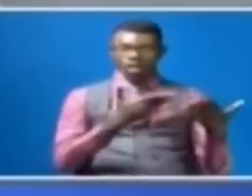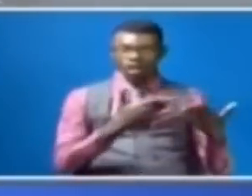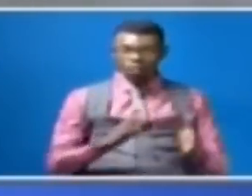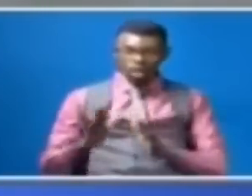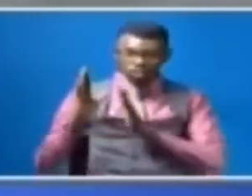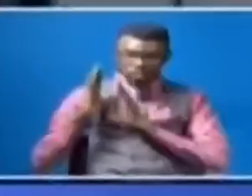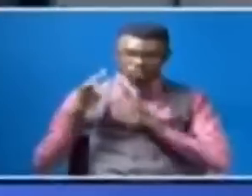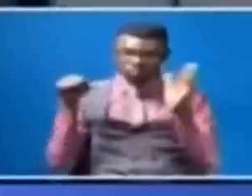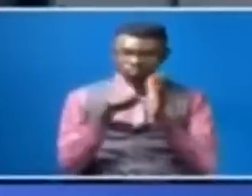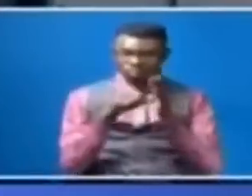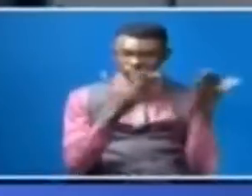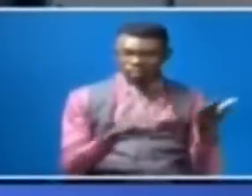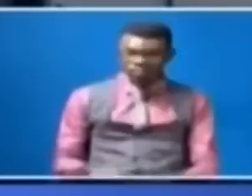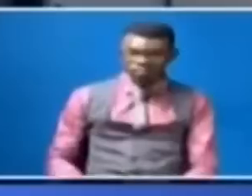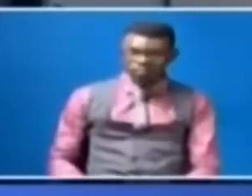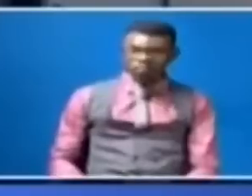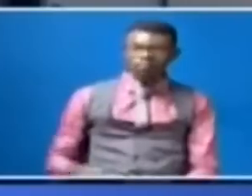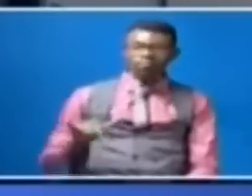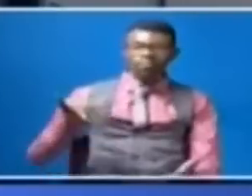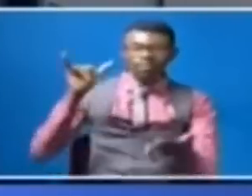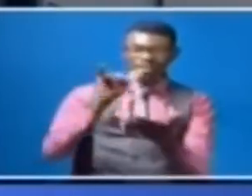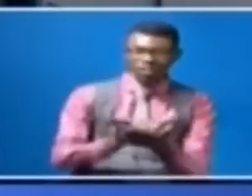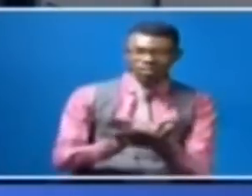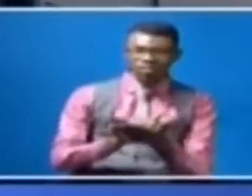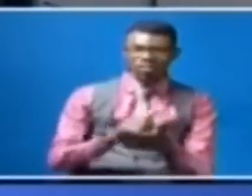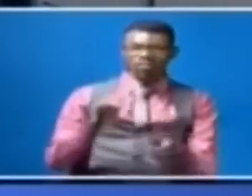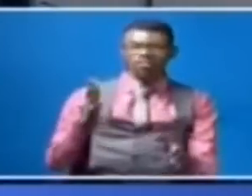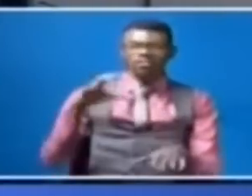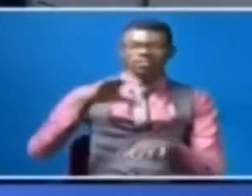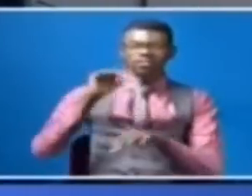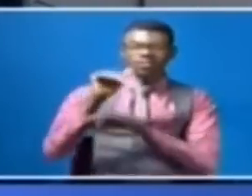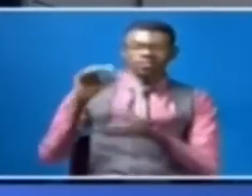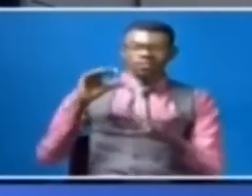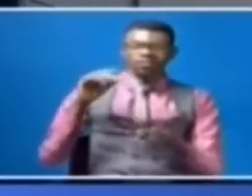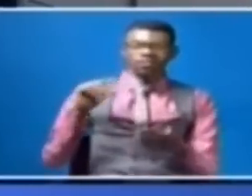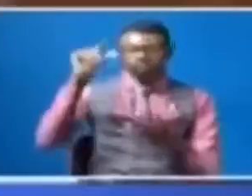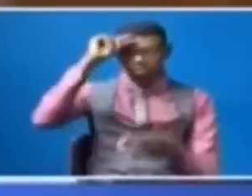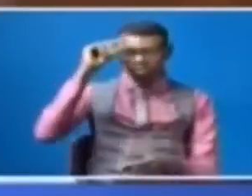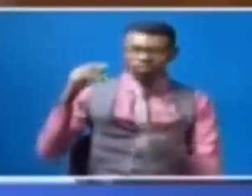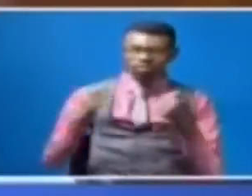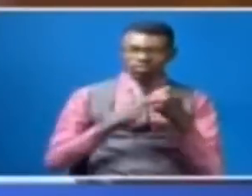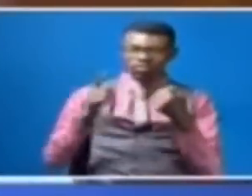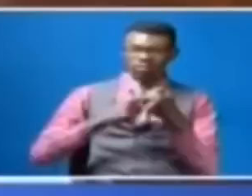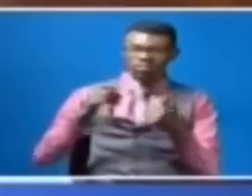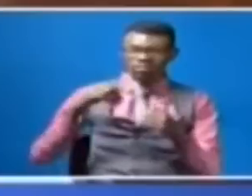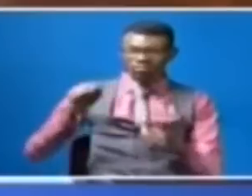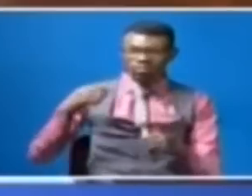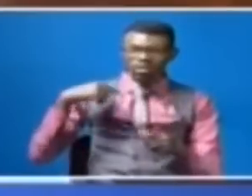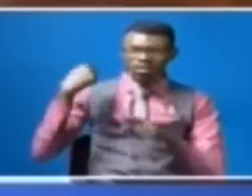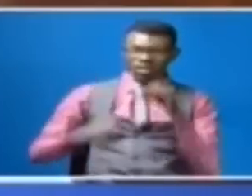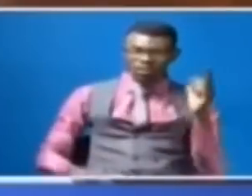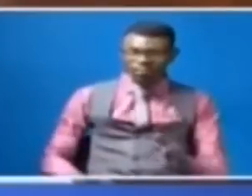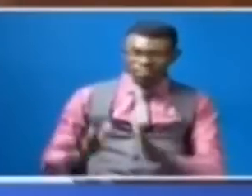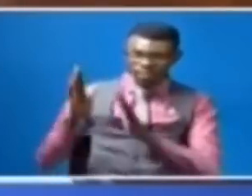security is heavily compromised. Lodwar Airport earns the government 96 million shillings annually. We don't have an adequate runway. Security around